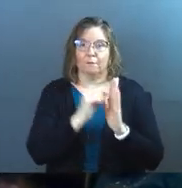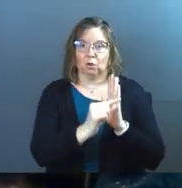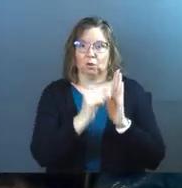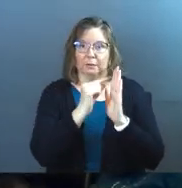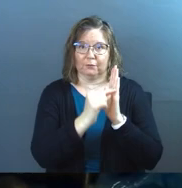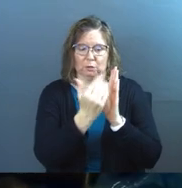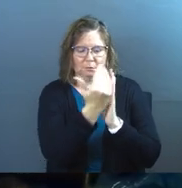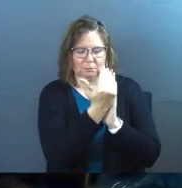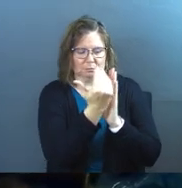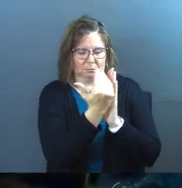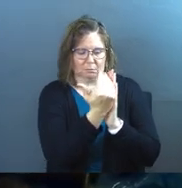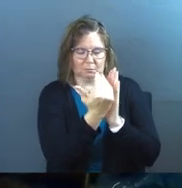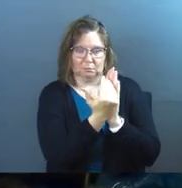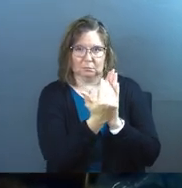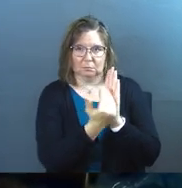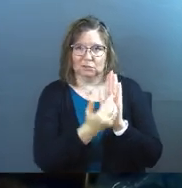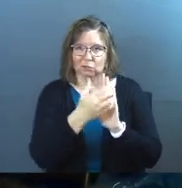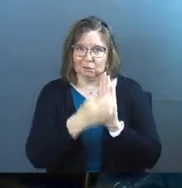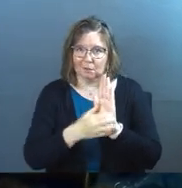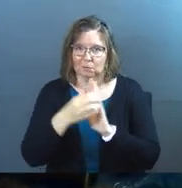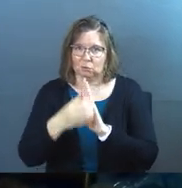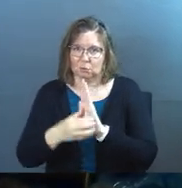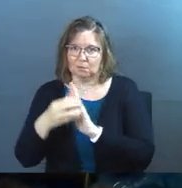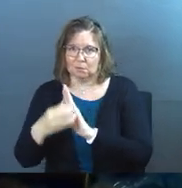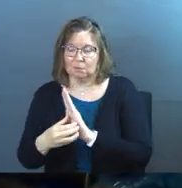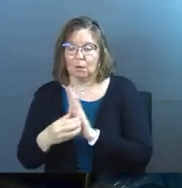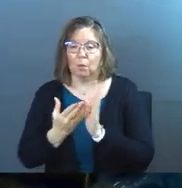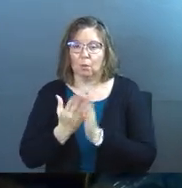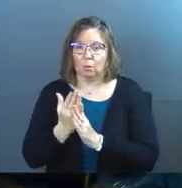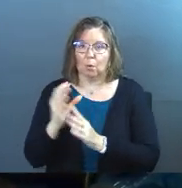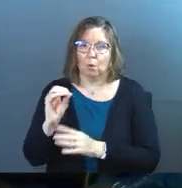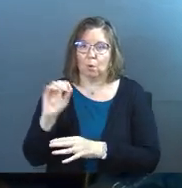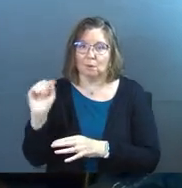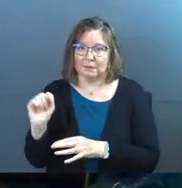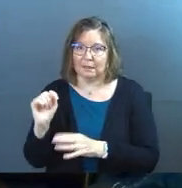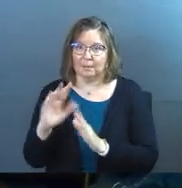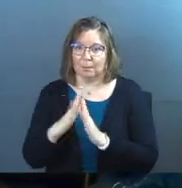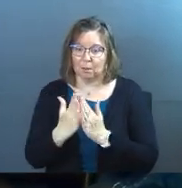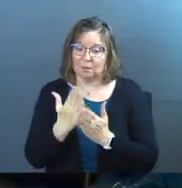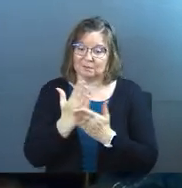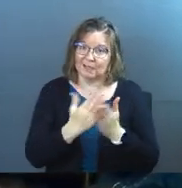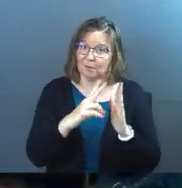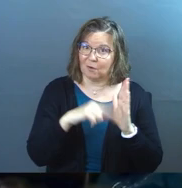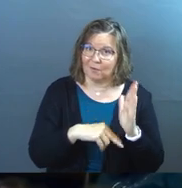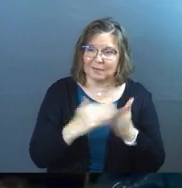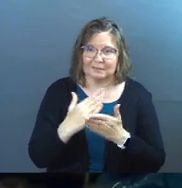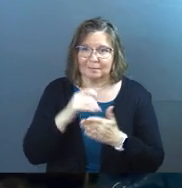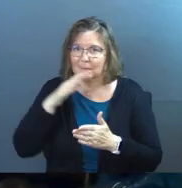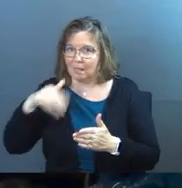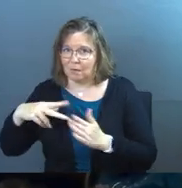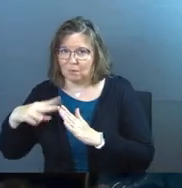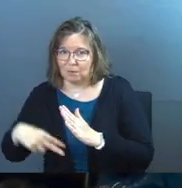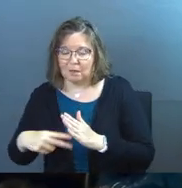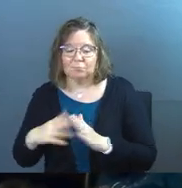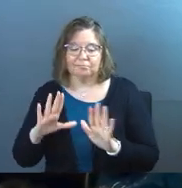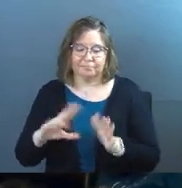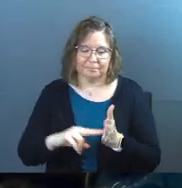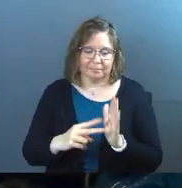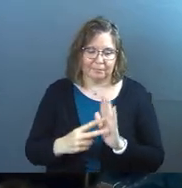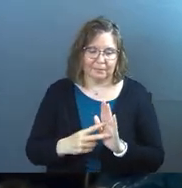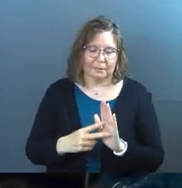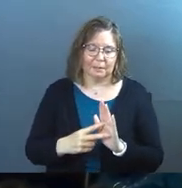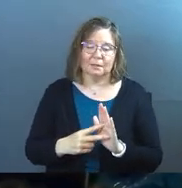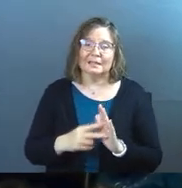verse, chapter by chapter, through that tiny little Old Testament book. Some of us have read it, and some of us haven't. And here's essentially what it is